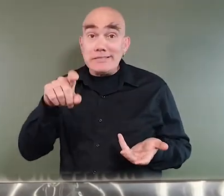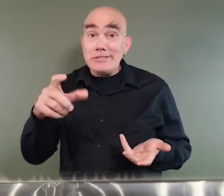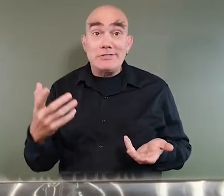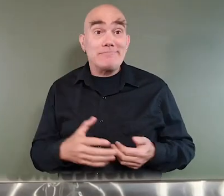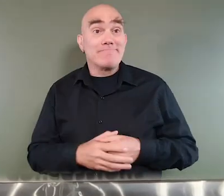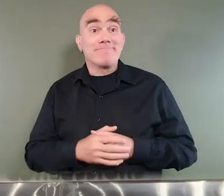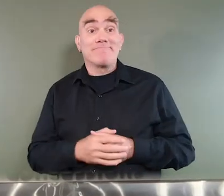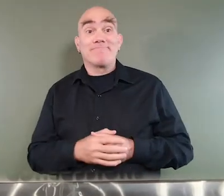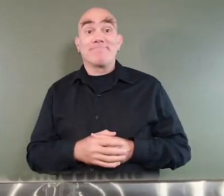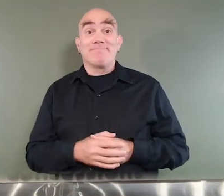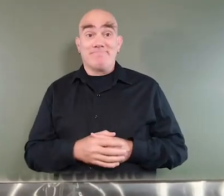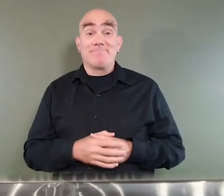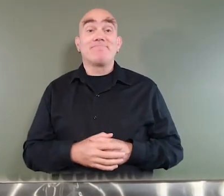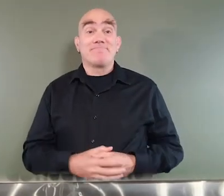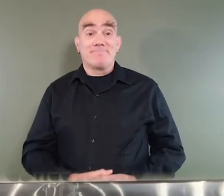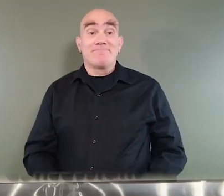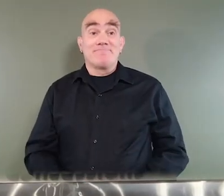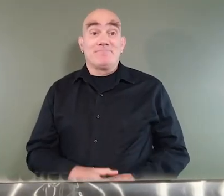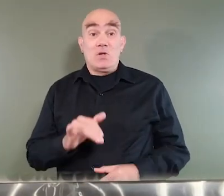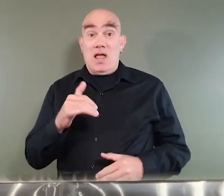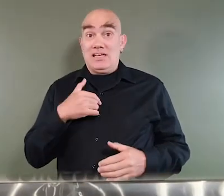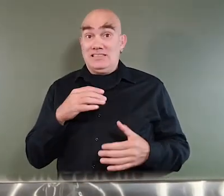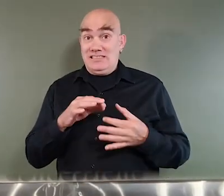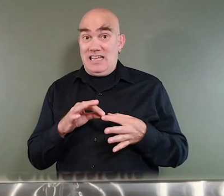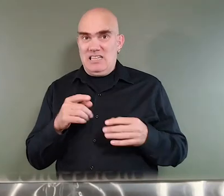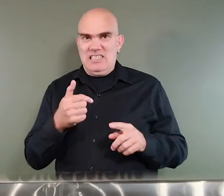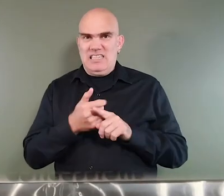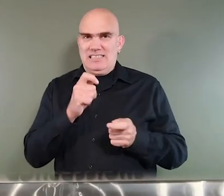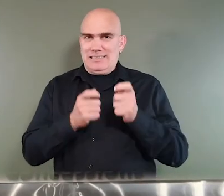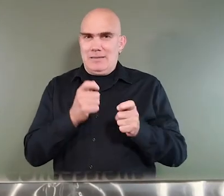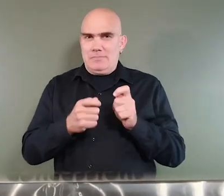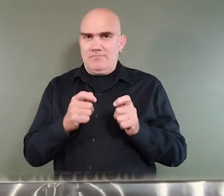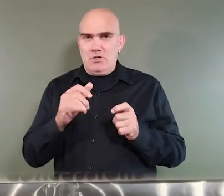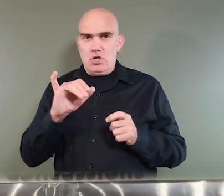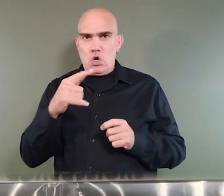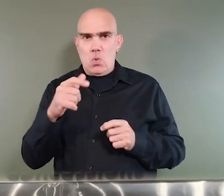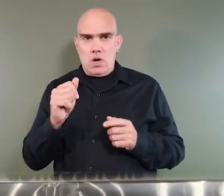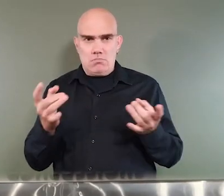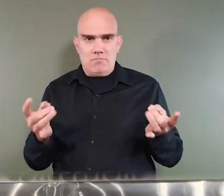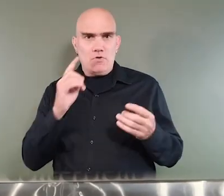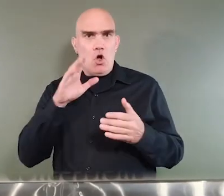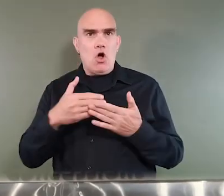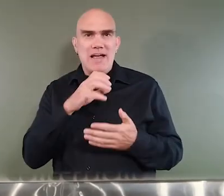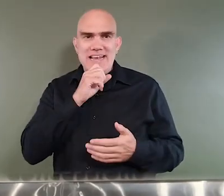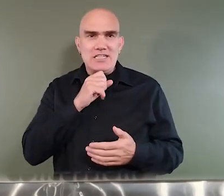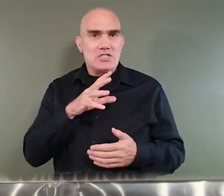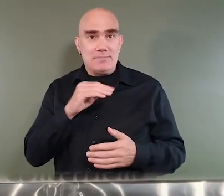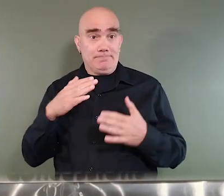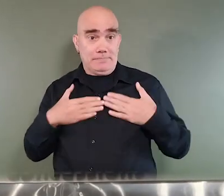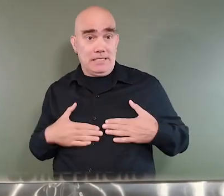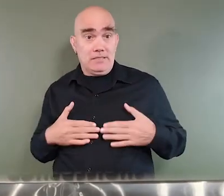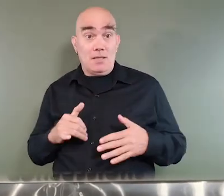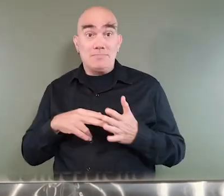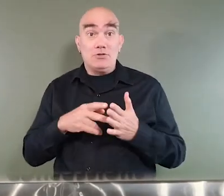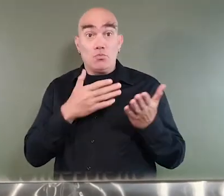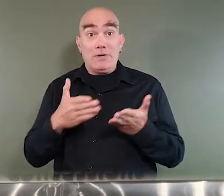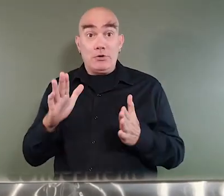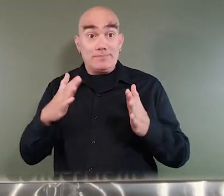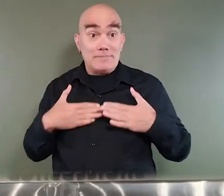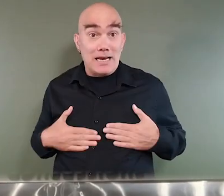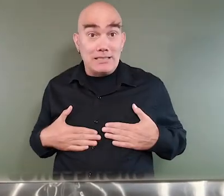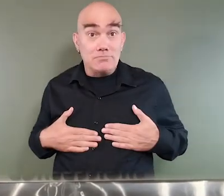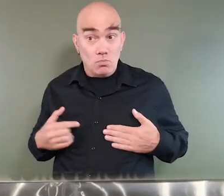necessary. So, like I said, it's adaptive yoga for all ages and all bodies. That means you bring your body, we do